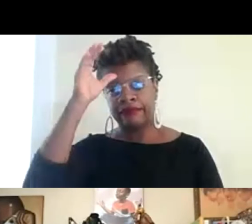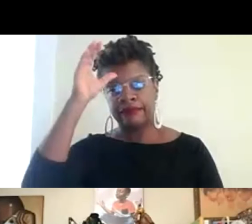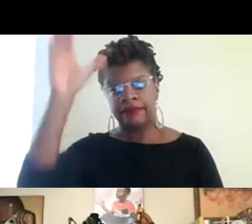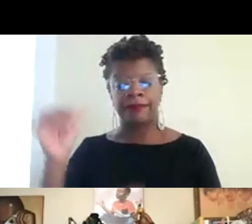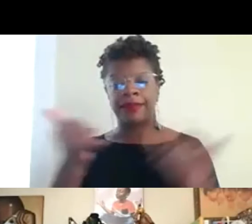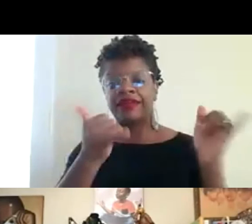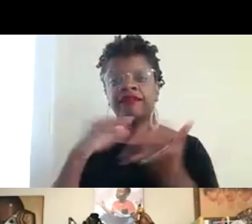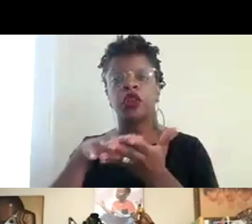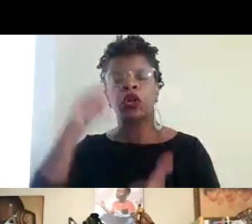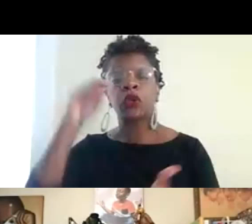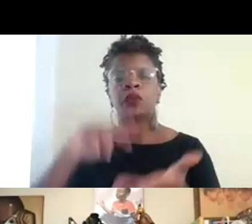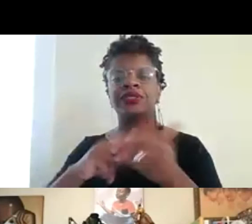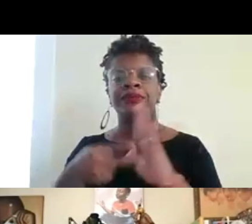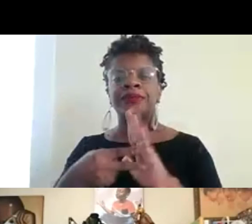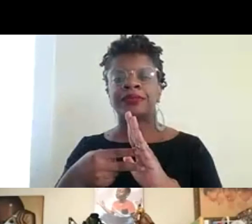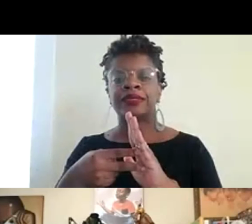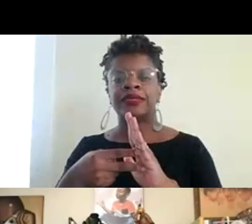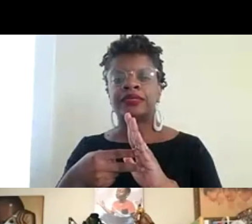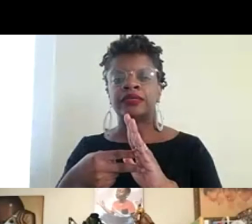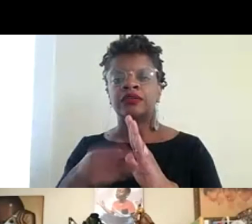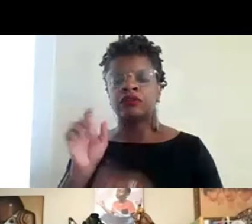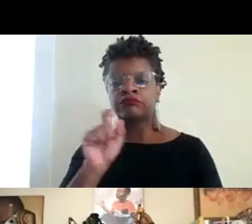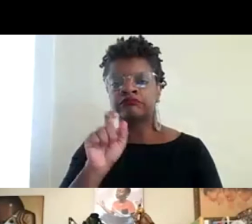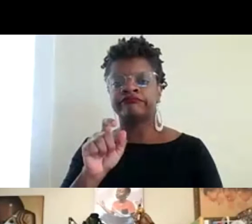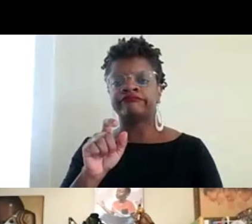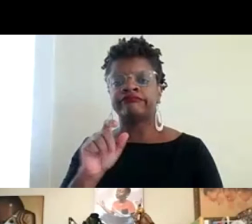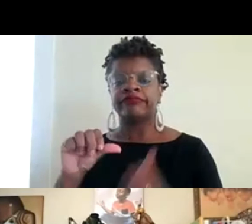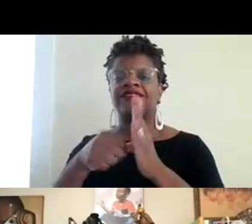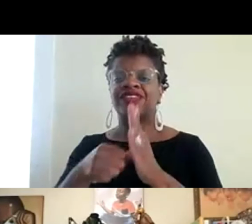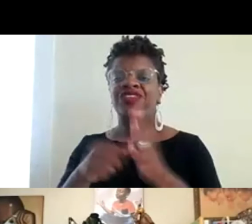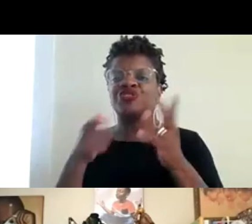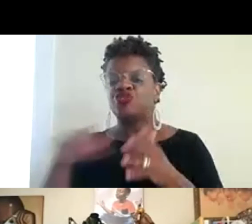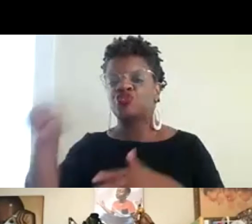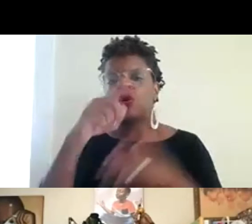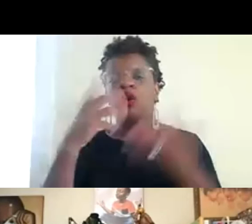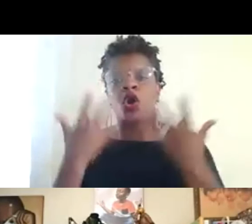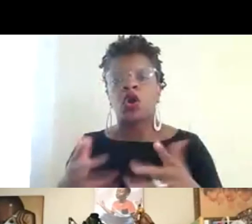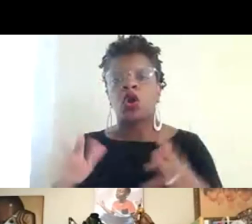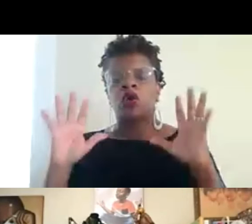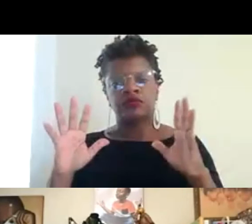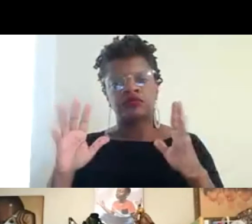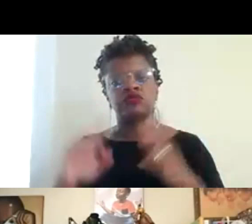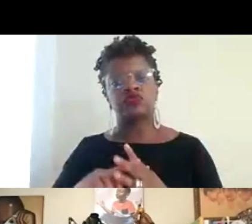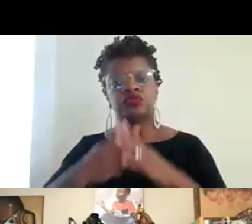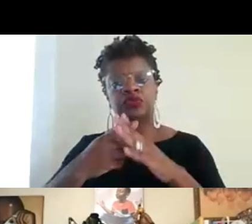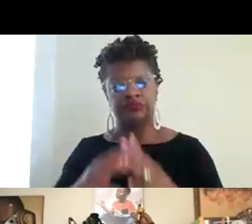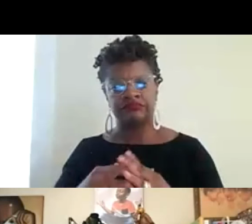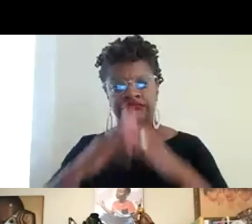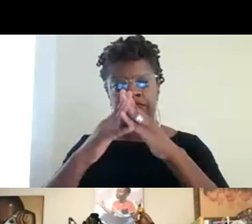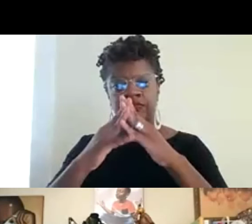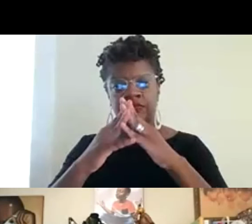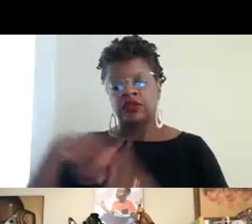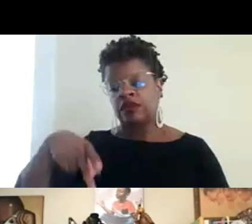playful learning. And so I want to underscore what you've already done and build on that, because playful learning